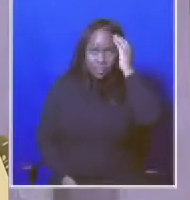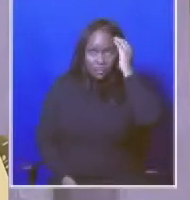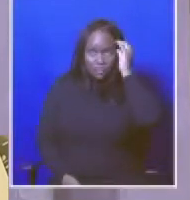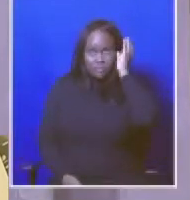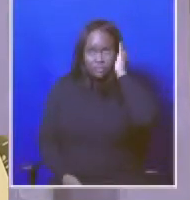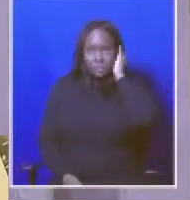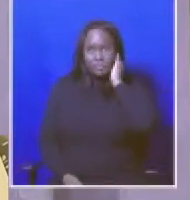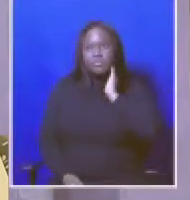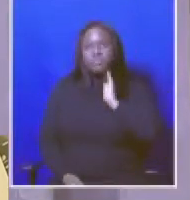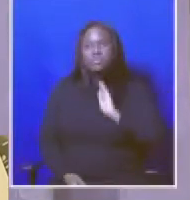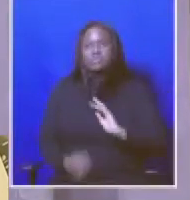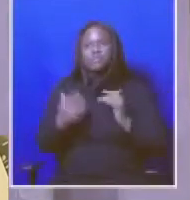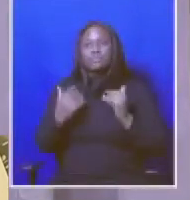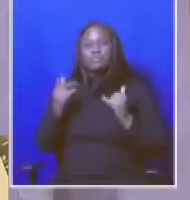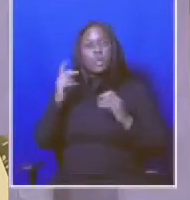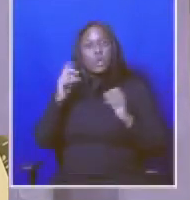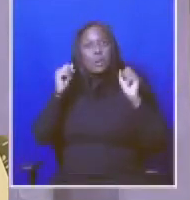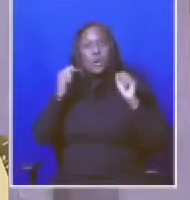about